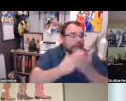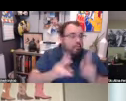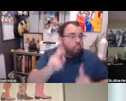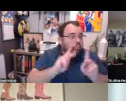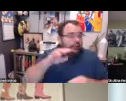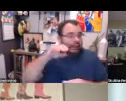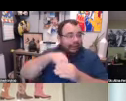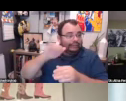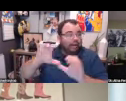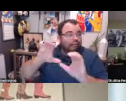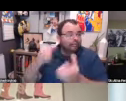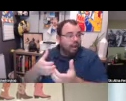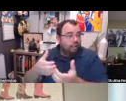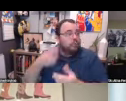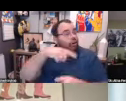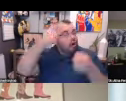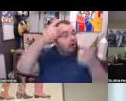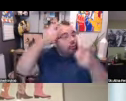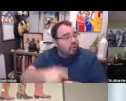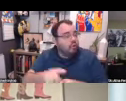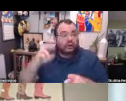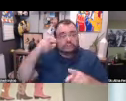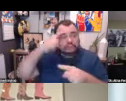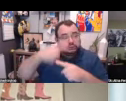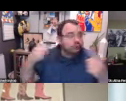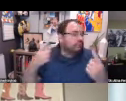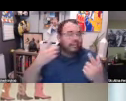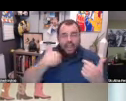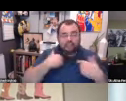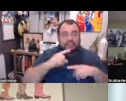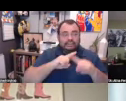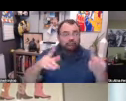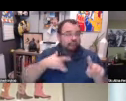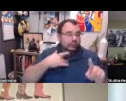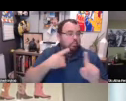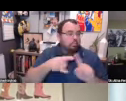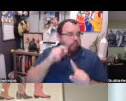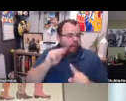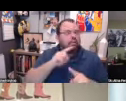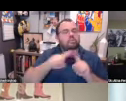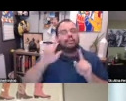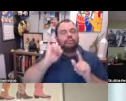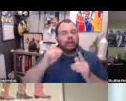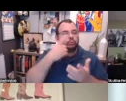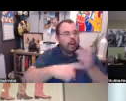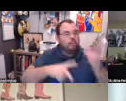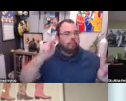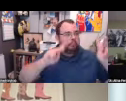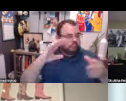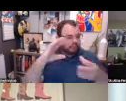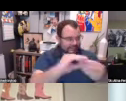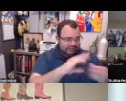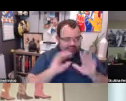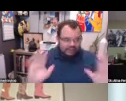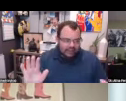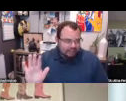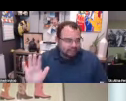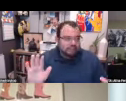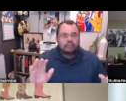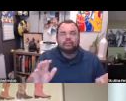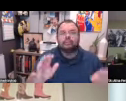discussion is, some people in the group agree or even disagree with their point of views. But that's